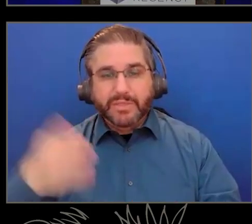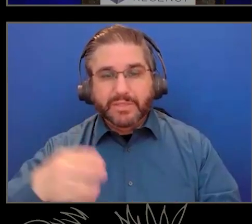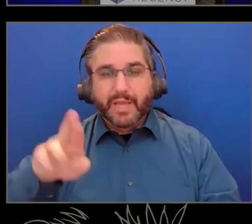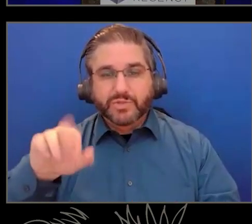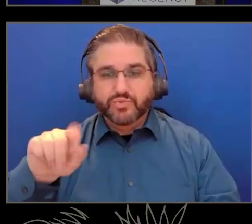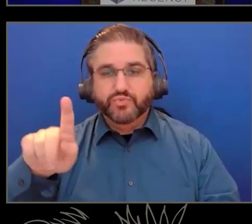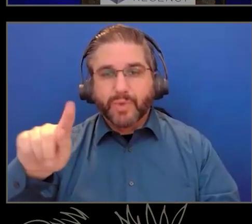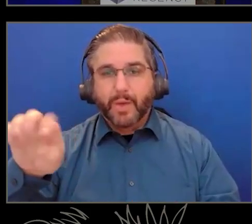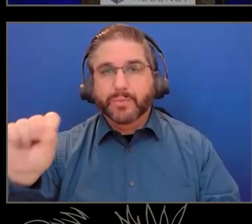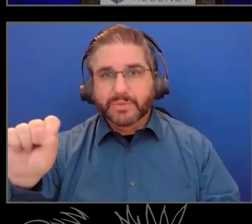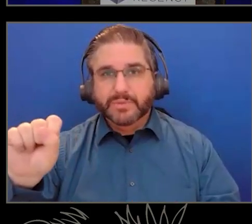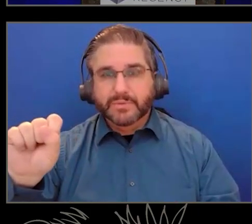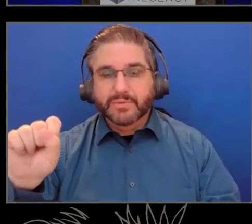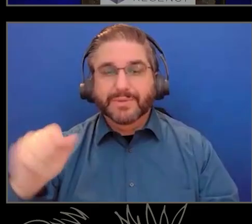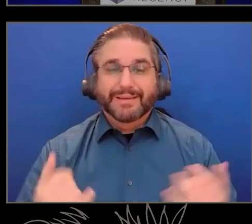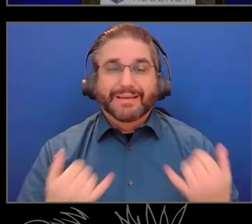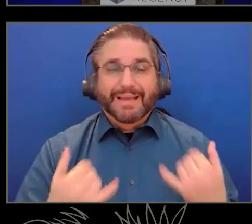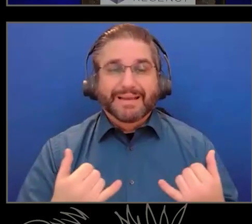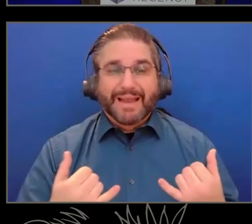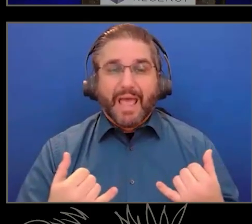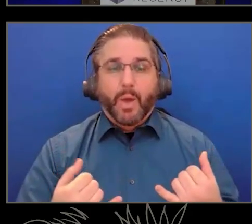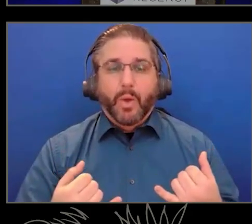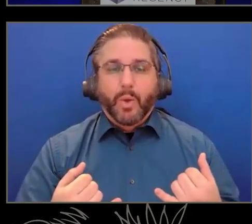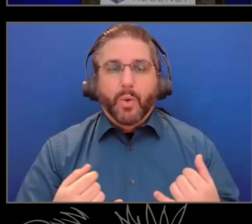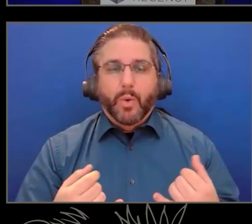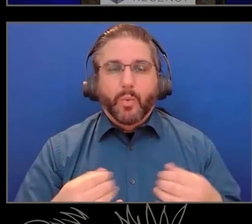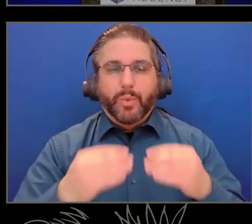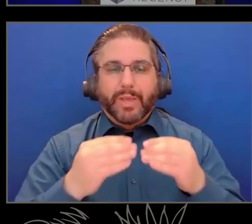auth/routes. And then now we can just spread these.